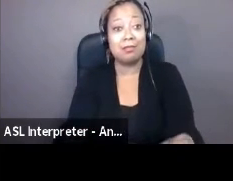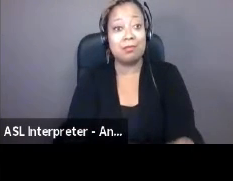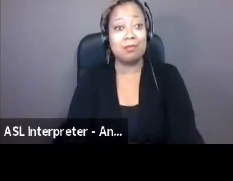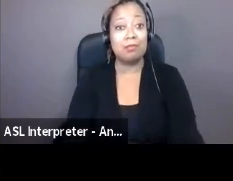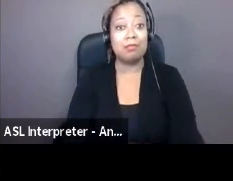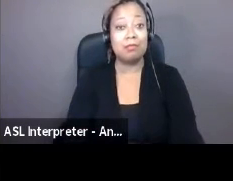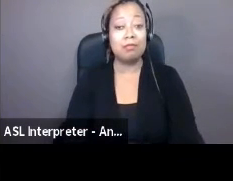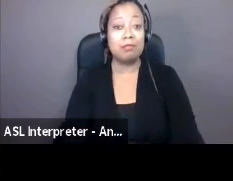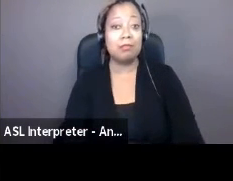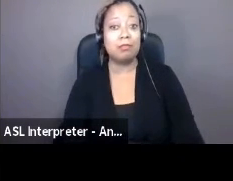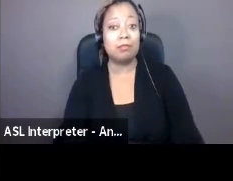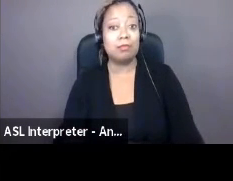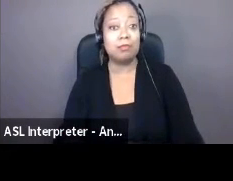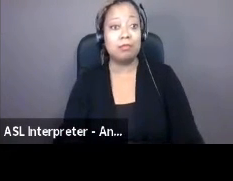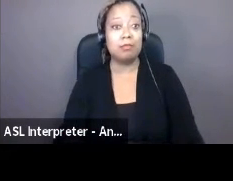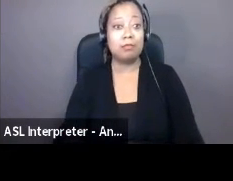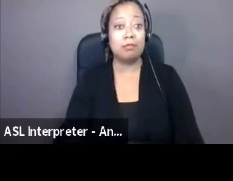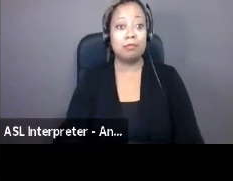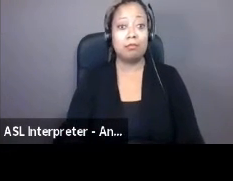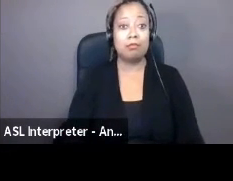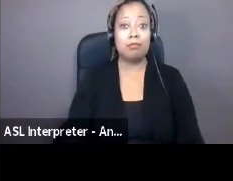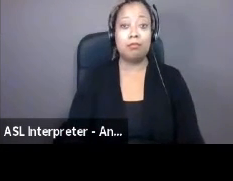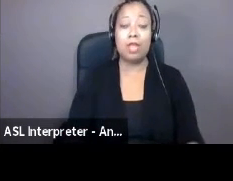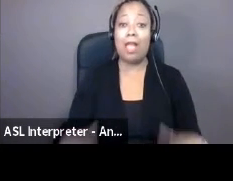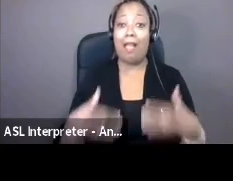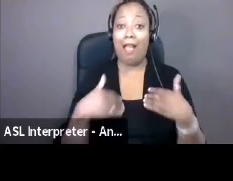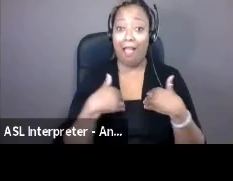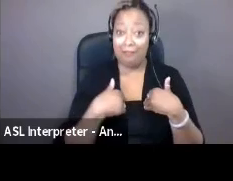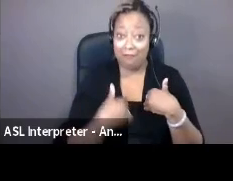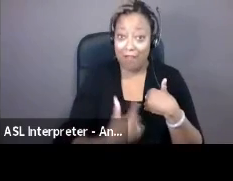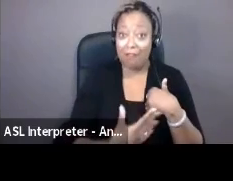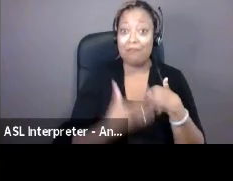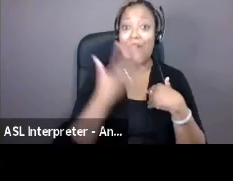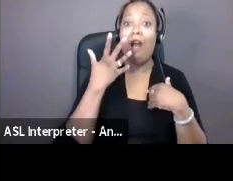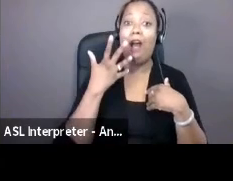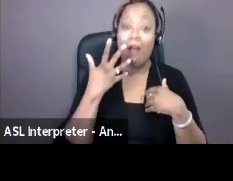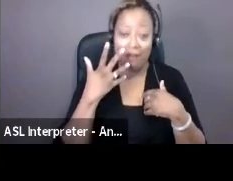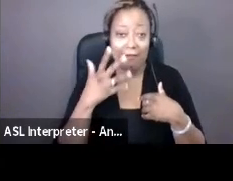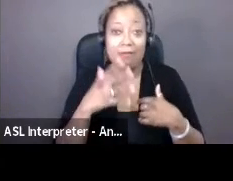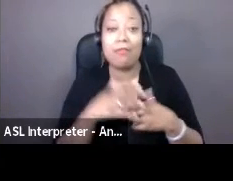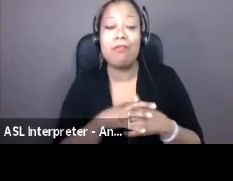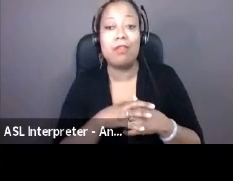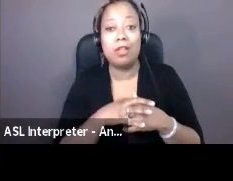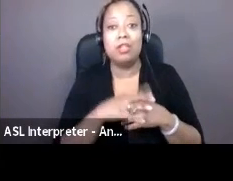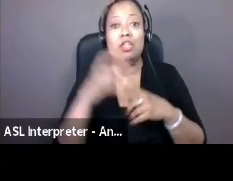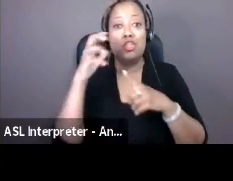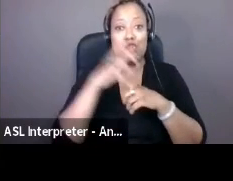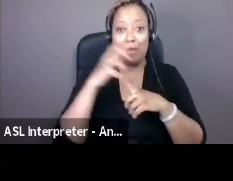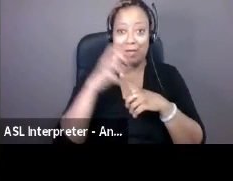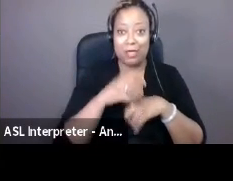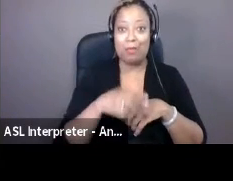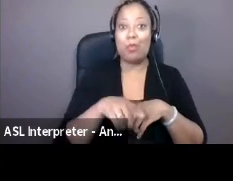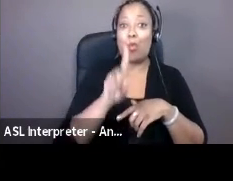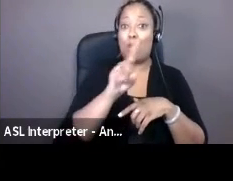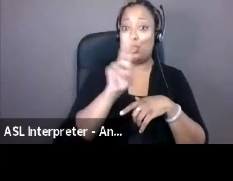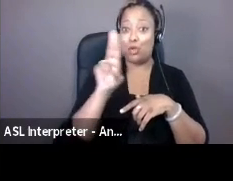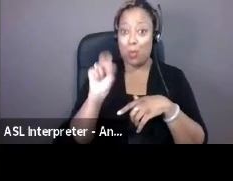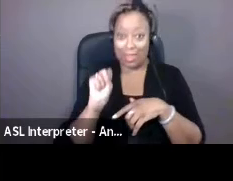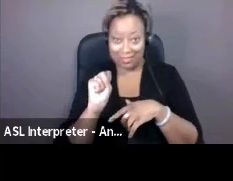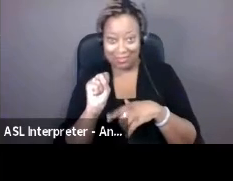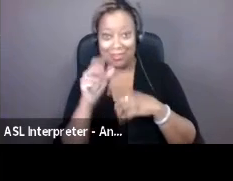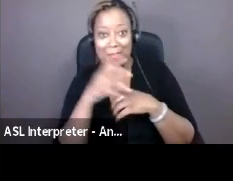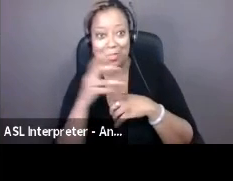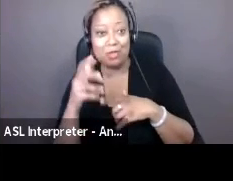I have 5 British Open championships and 1 US Open and 2 one-arm world